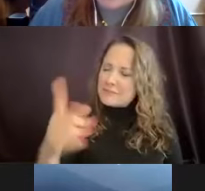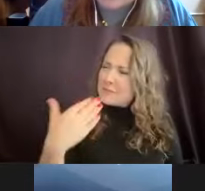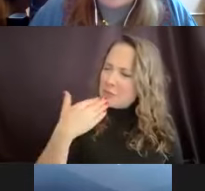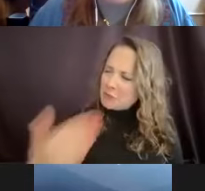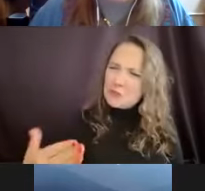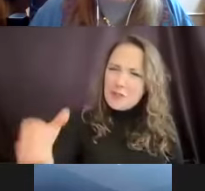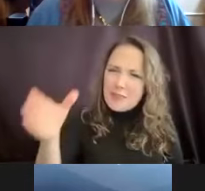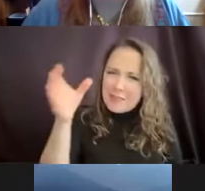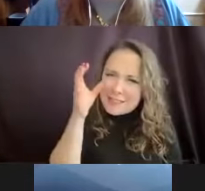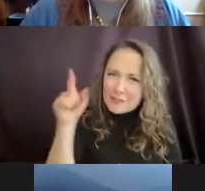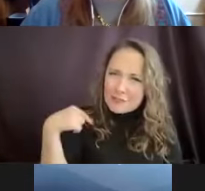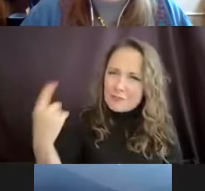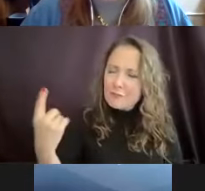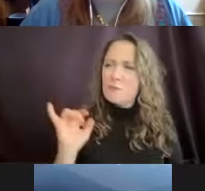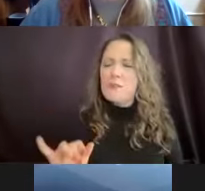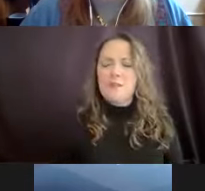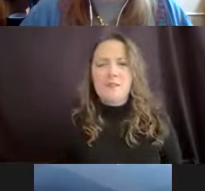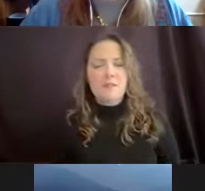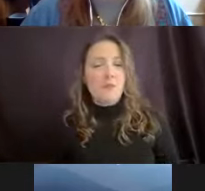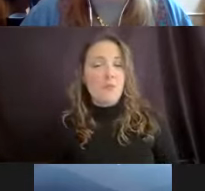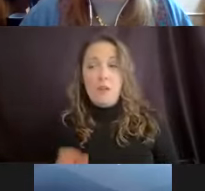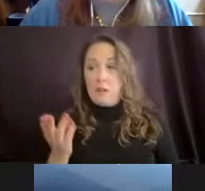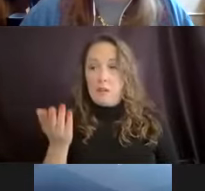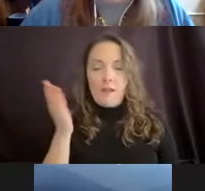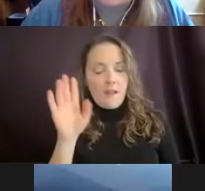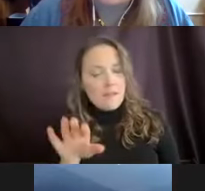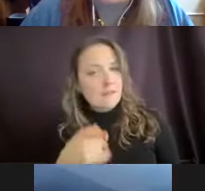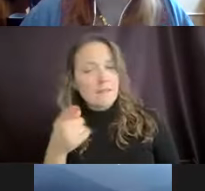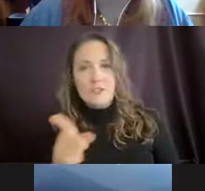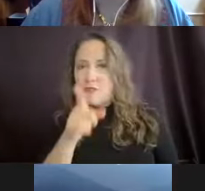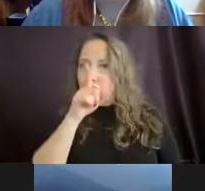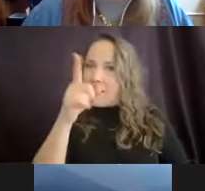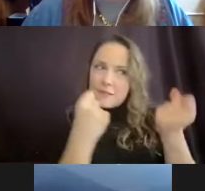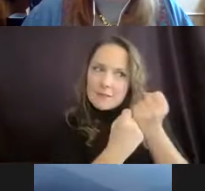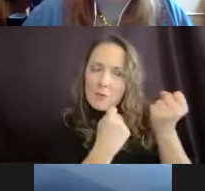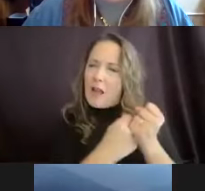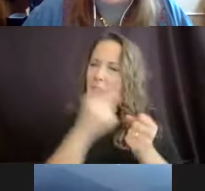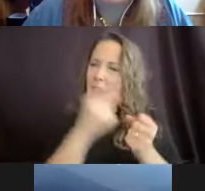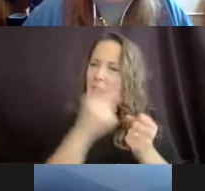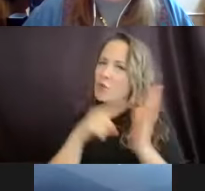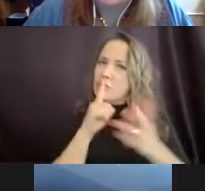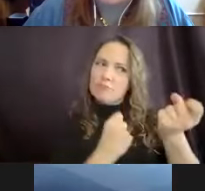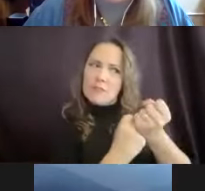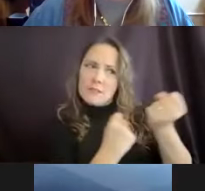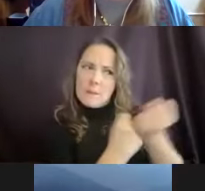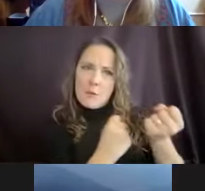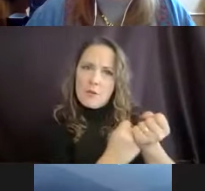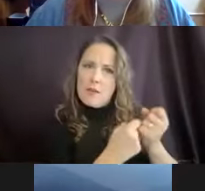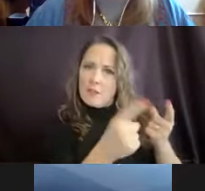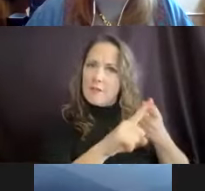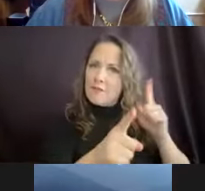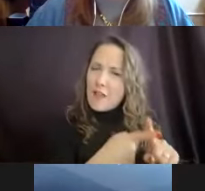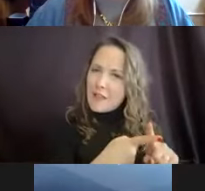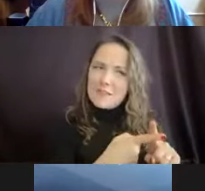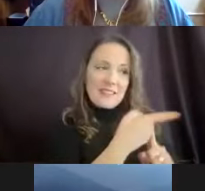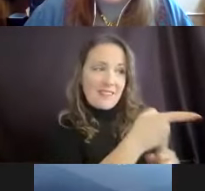listener lately, or you've been you've been really supportive. I've noticed you being really supportive of your friends who are going through a